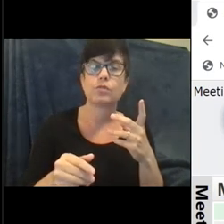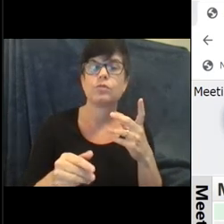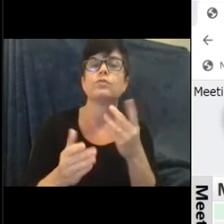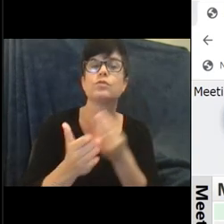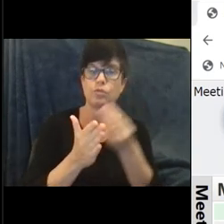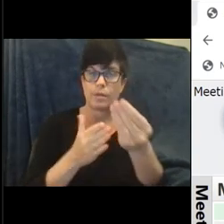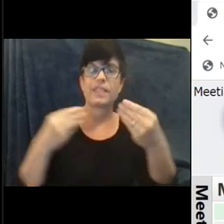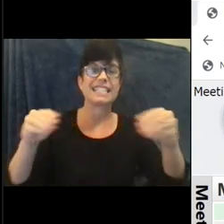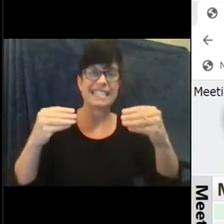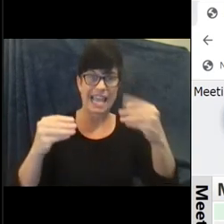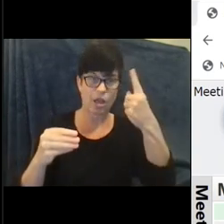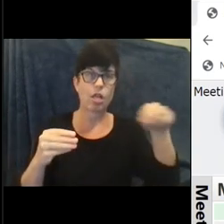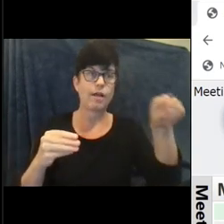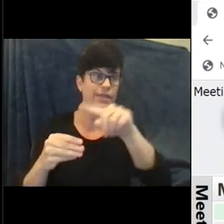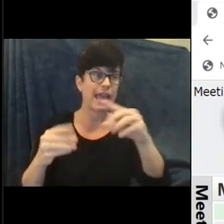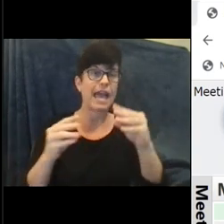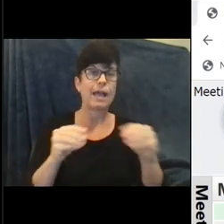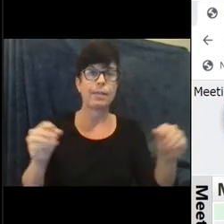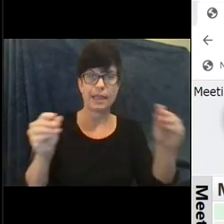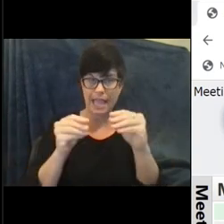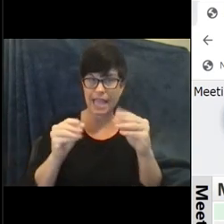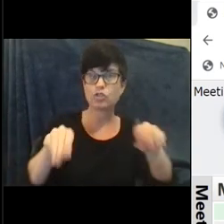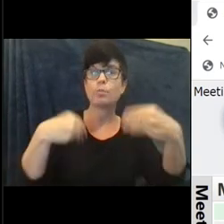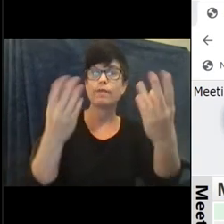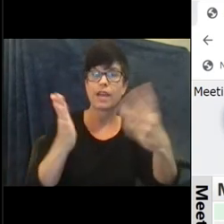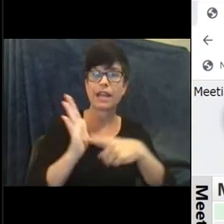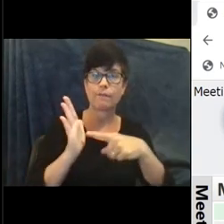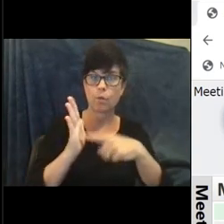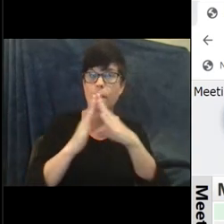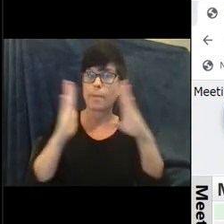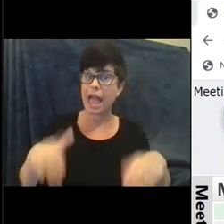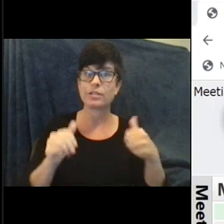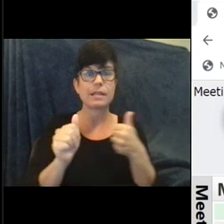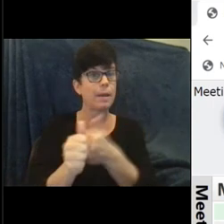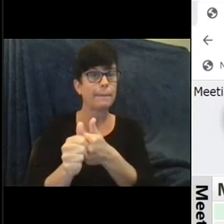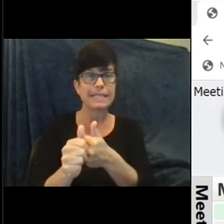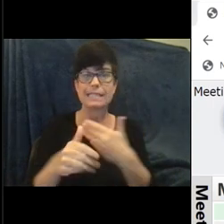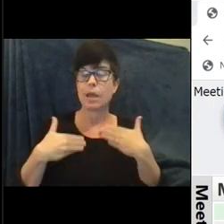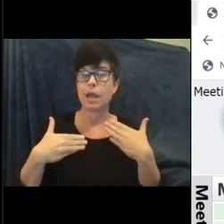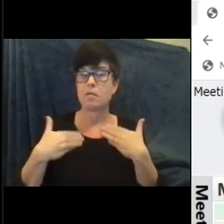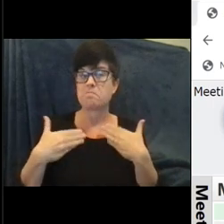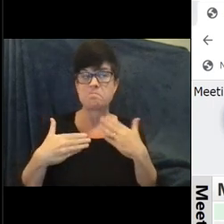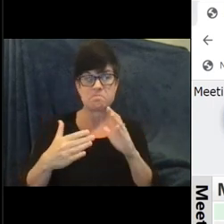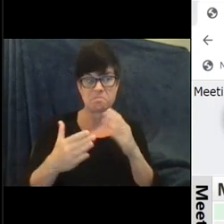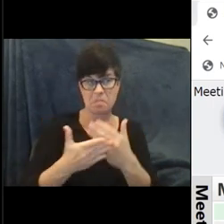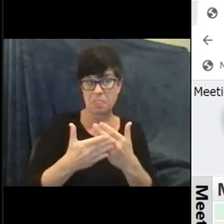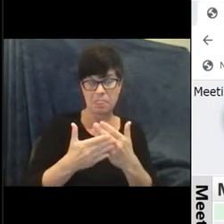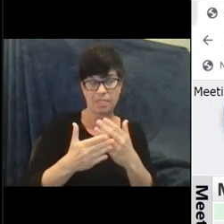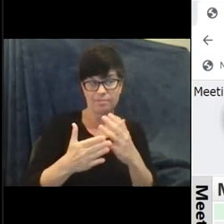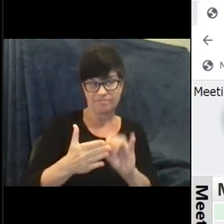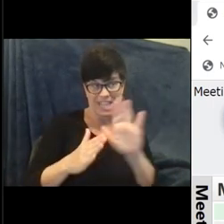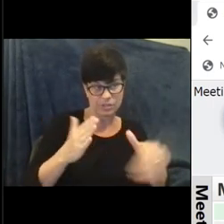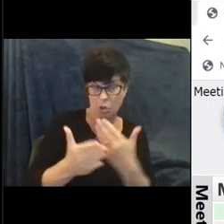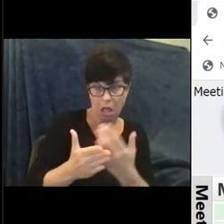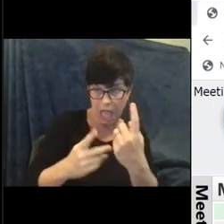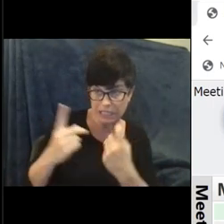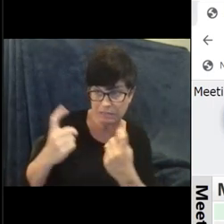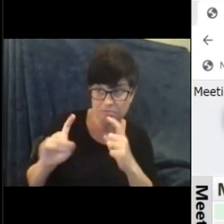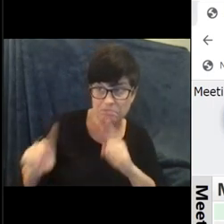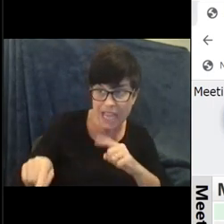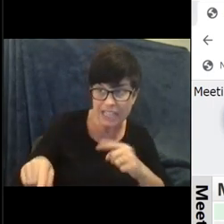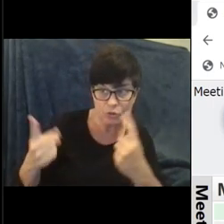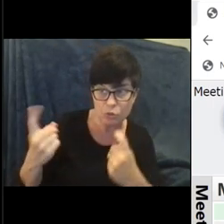Those are really sort of the biggest updates for the CRA in particular. I'm happy to answer other questions you may have about it, although I think most of that